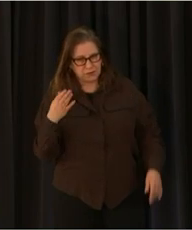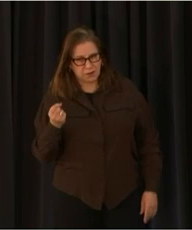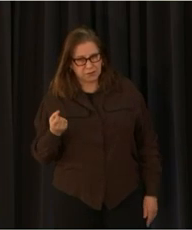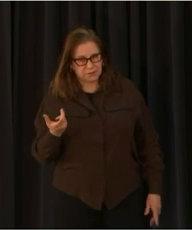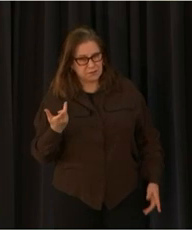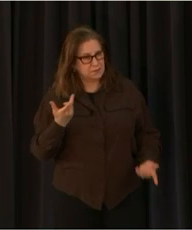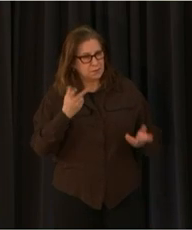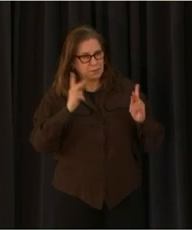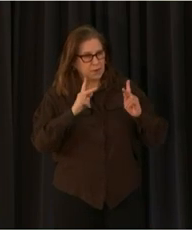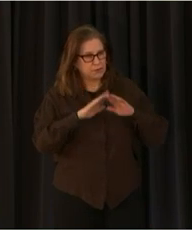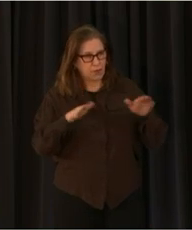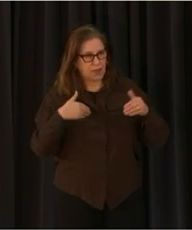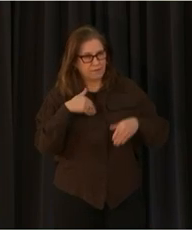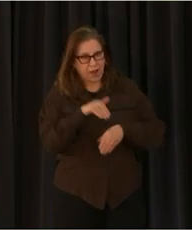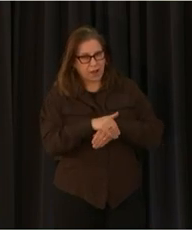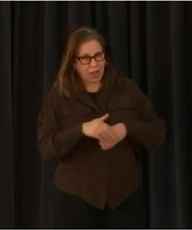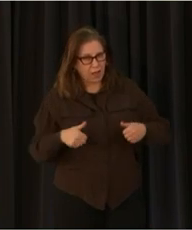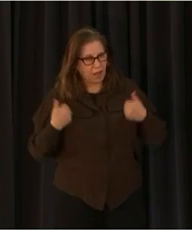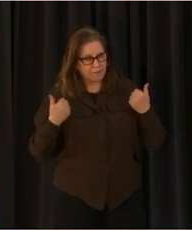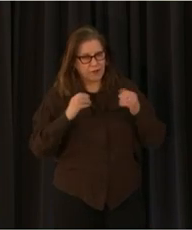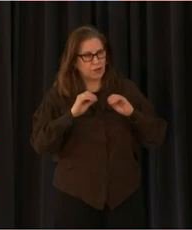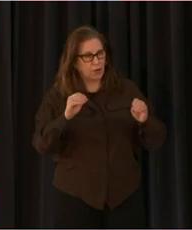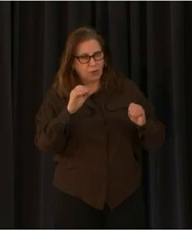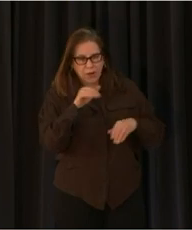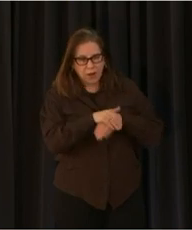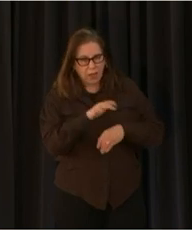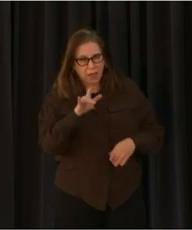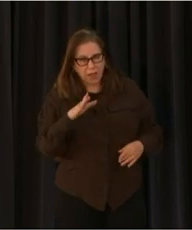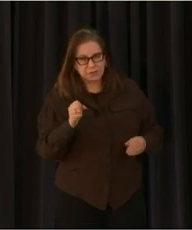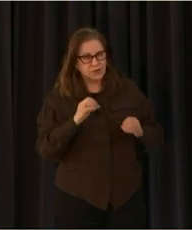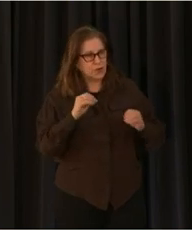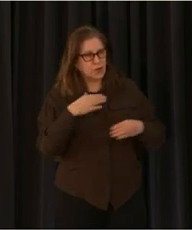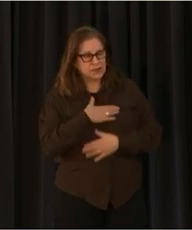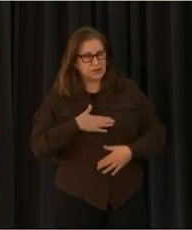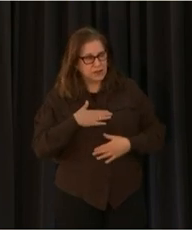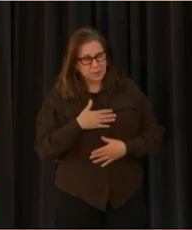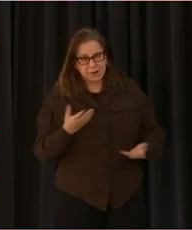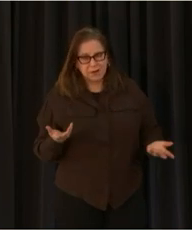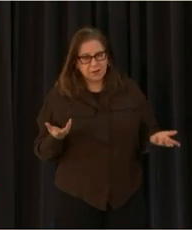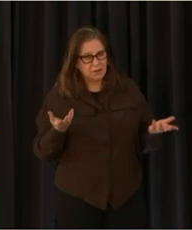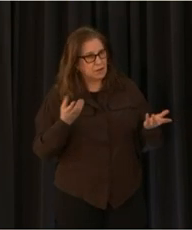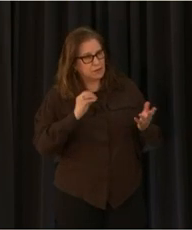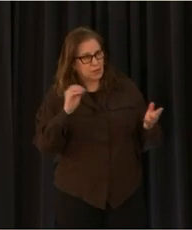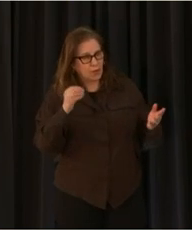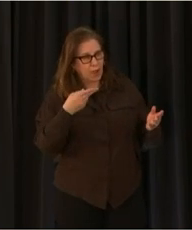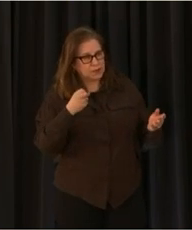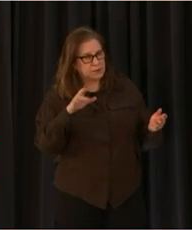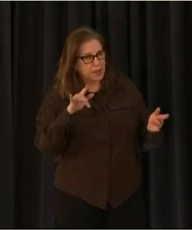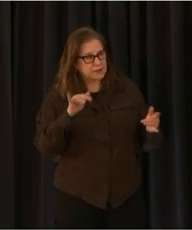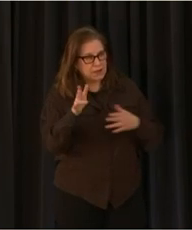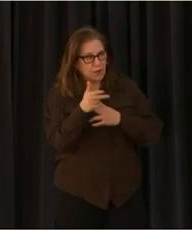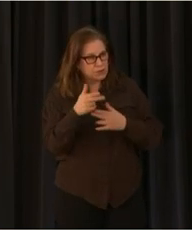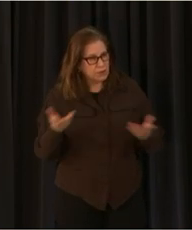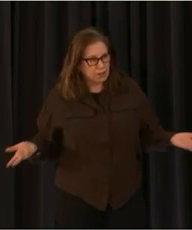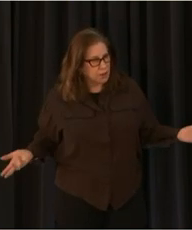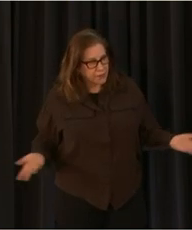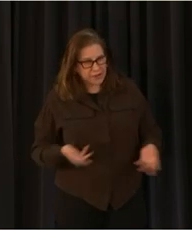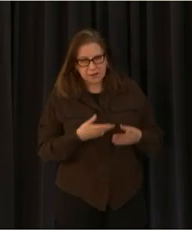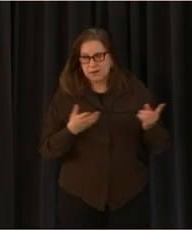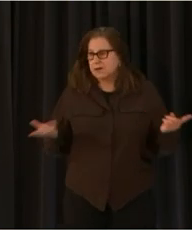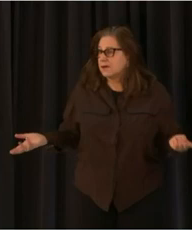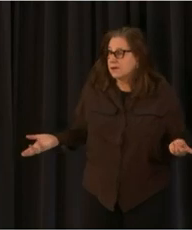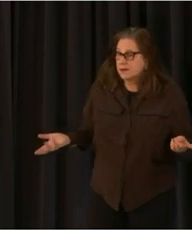and entertainment fully open. Hospitality, fully open.